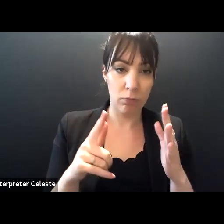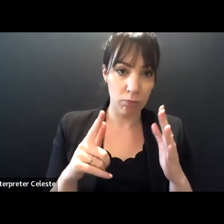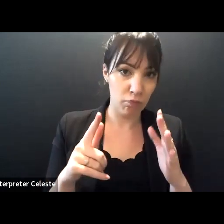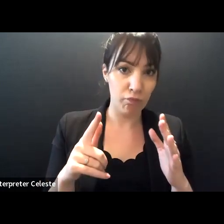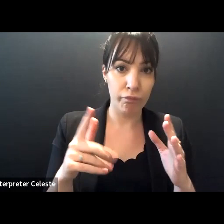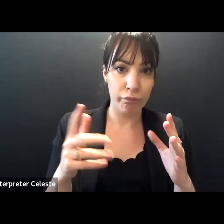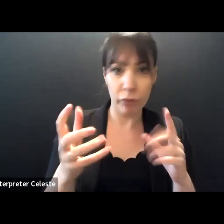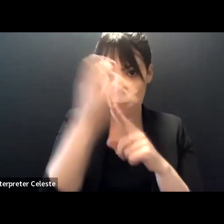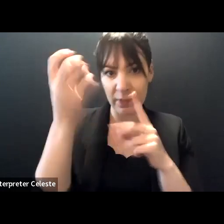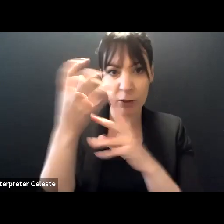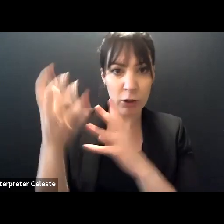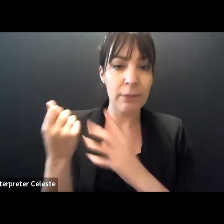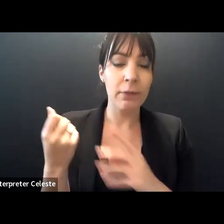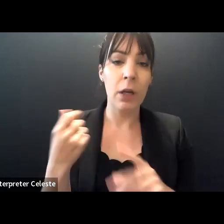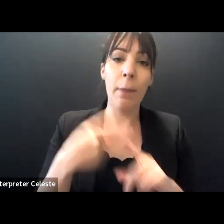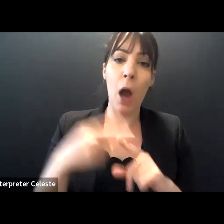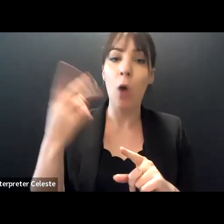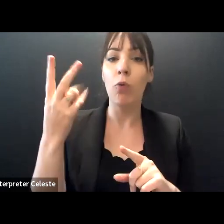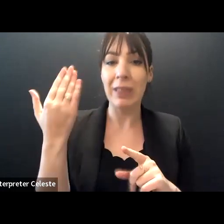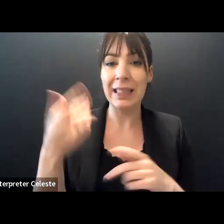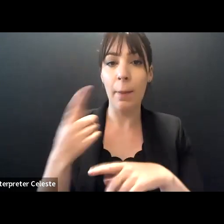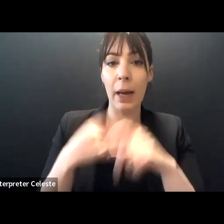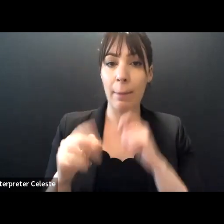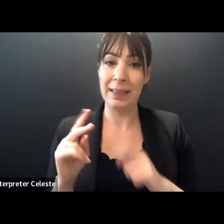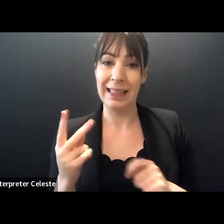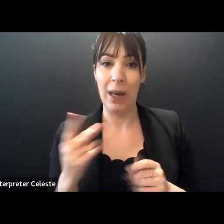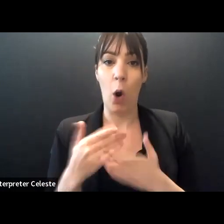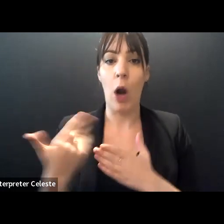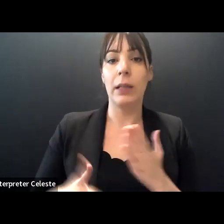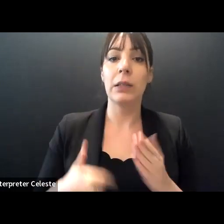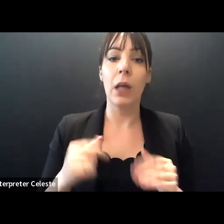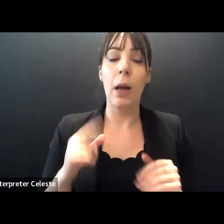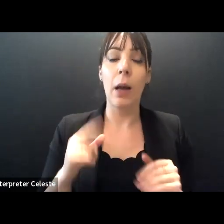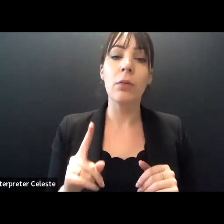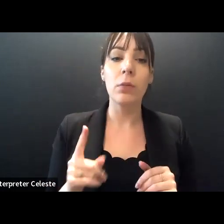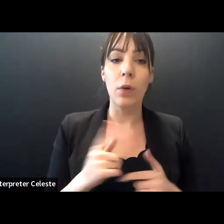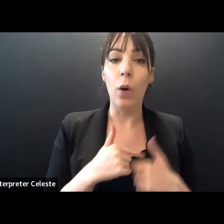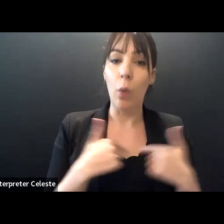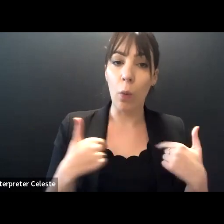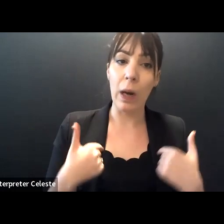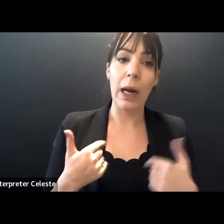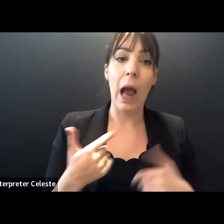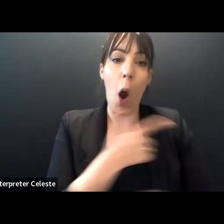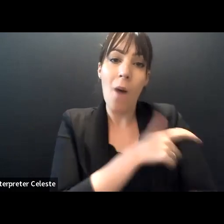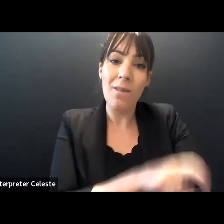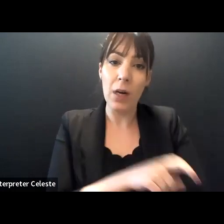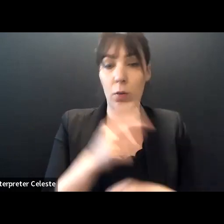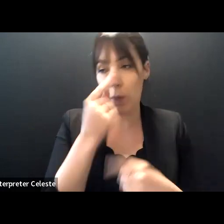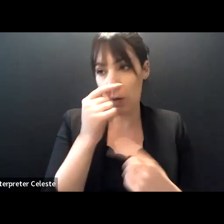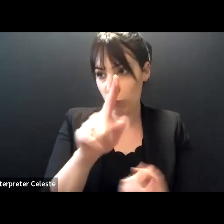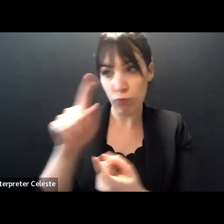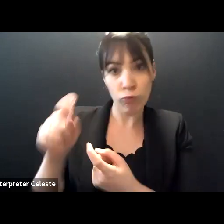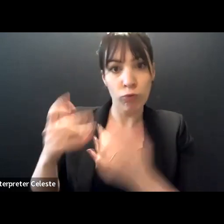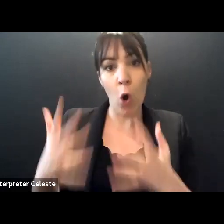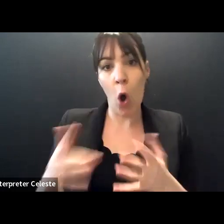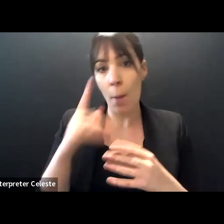goes into this. We've in fact recently been accredited being a disability confident recruiter. So lots of things that we have